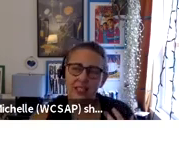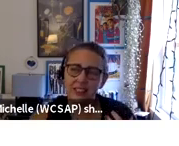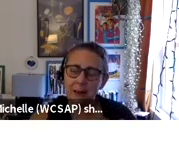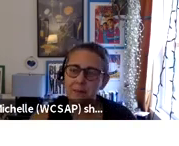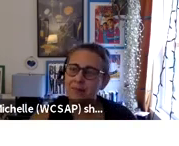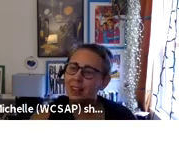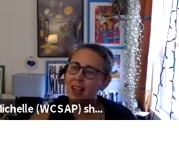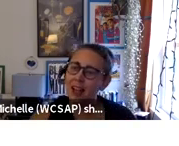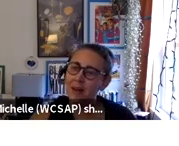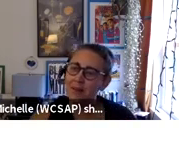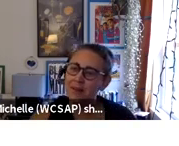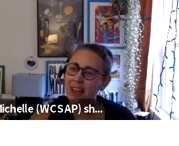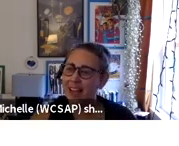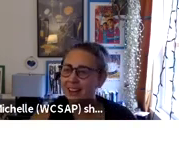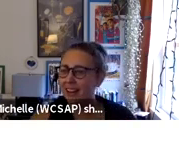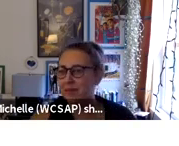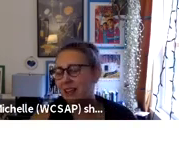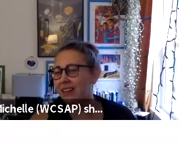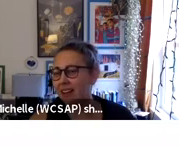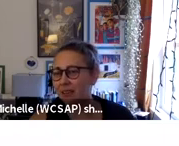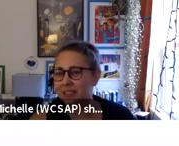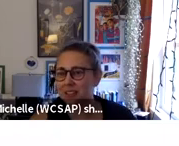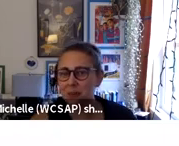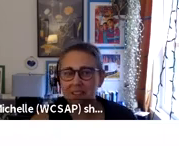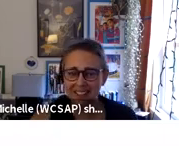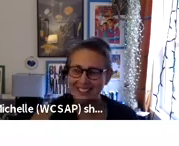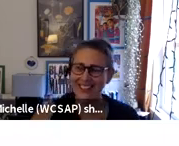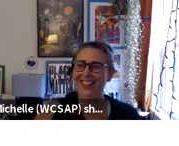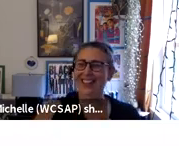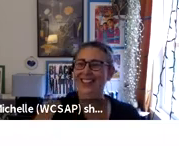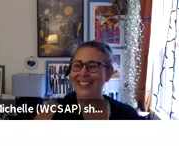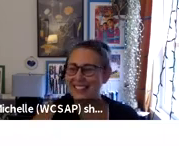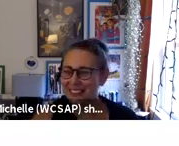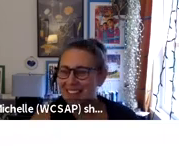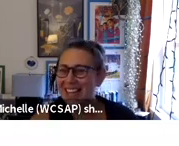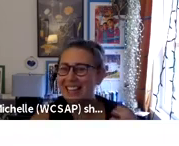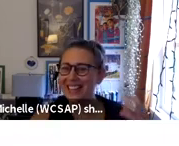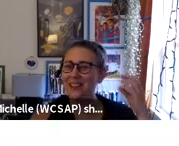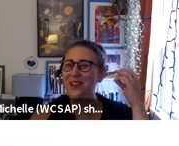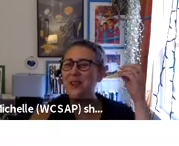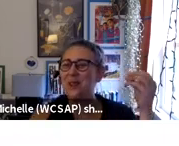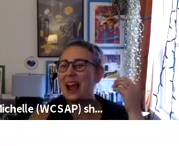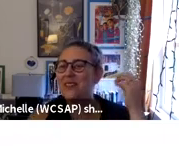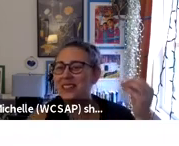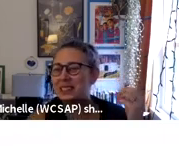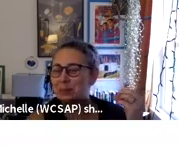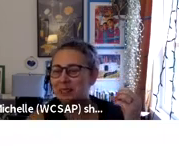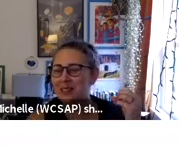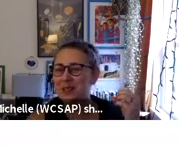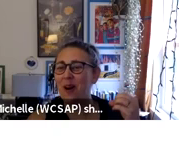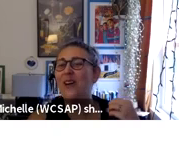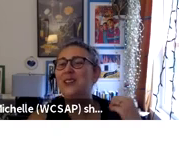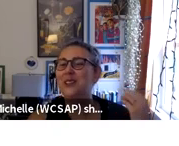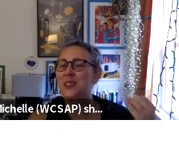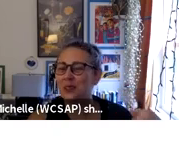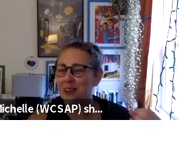his face. And I'm like, okay, I don't want to talk to you about this. You know, and like if you were having this experience